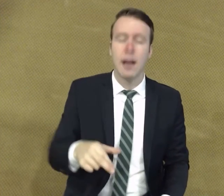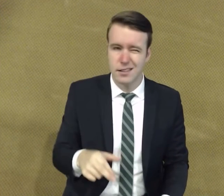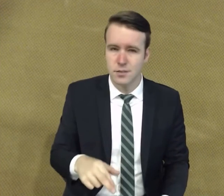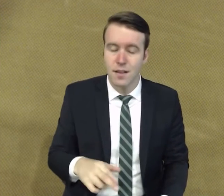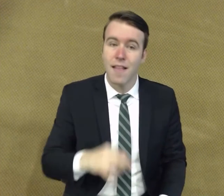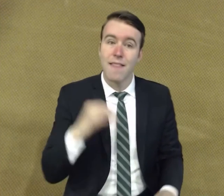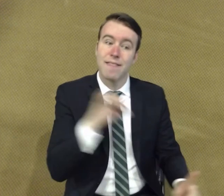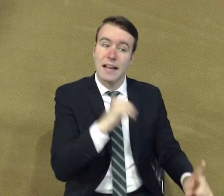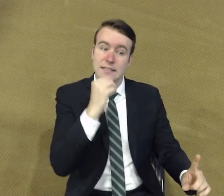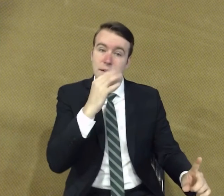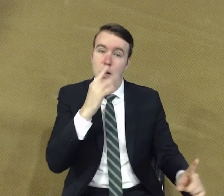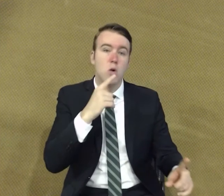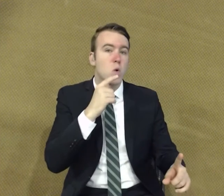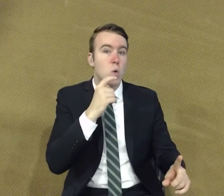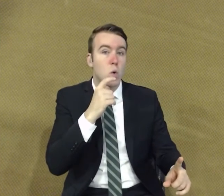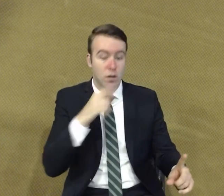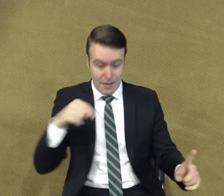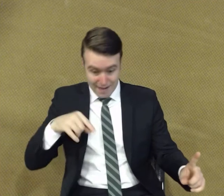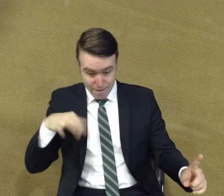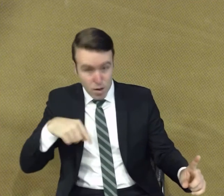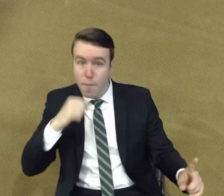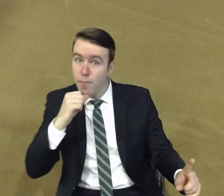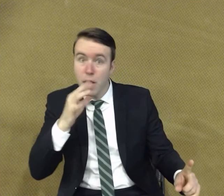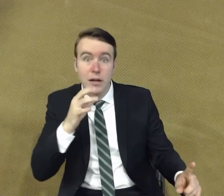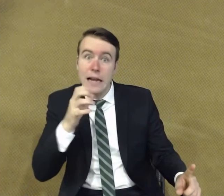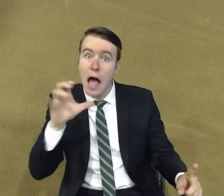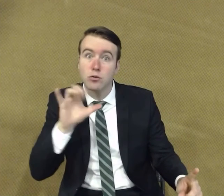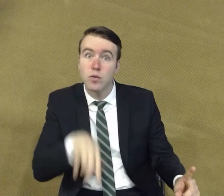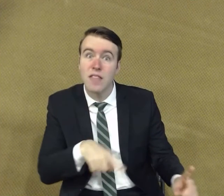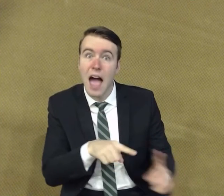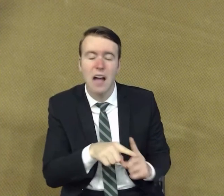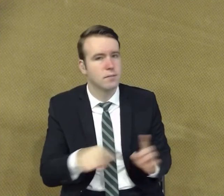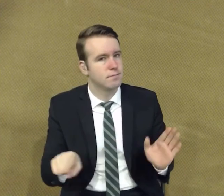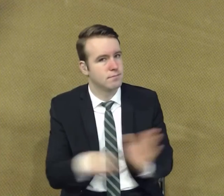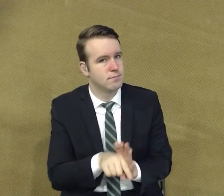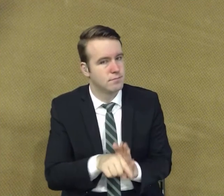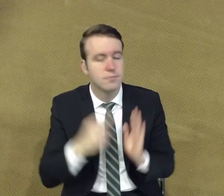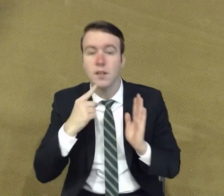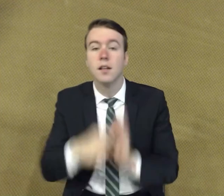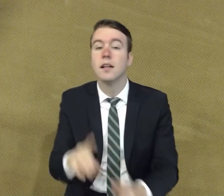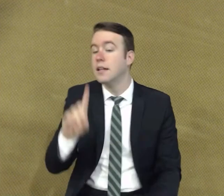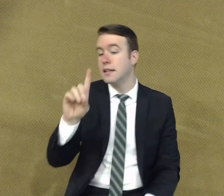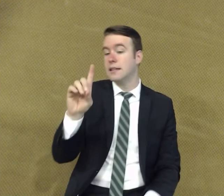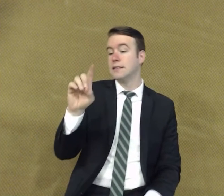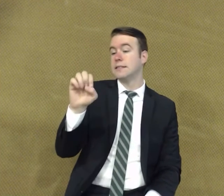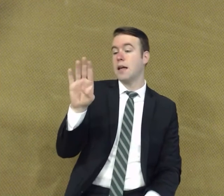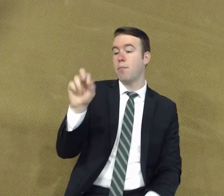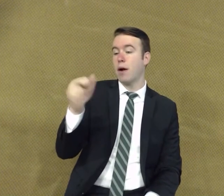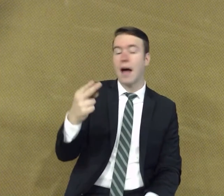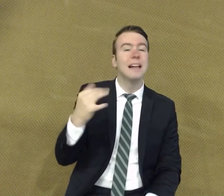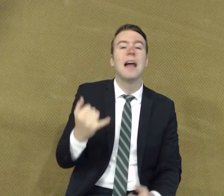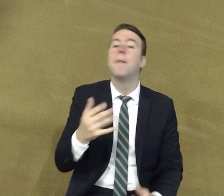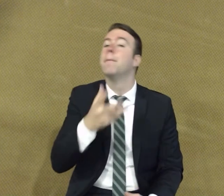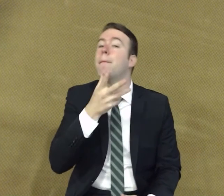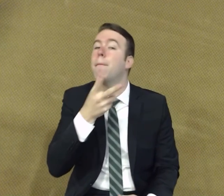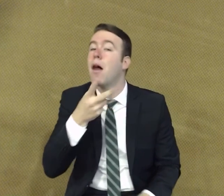this is a mother who doesn't do that. And so in the Bible, the story of Deborah, this is Mother's